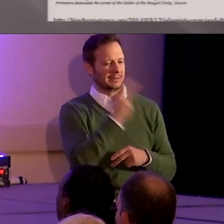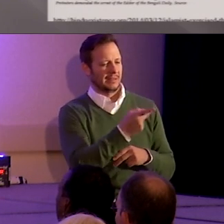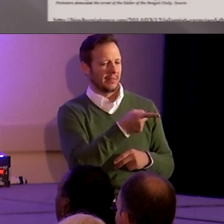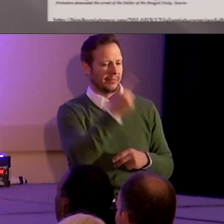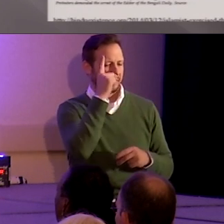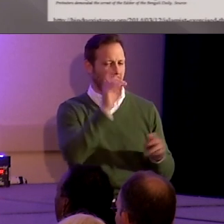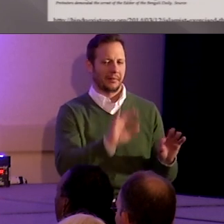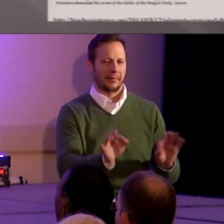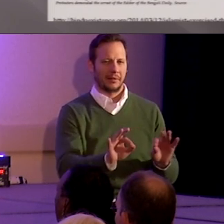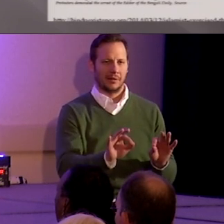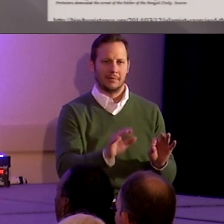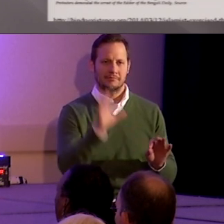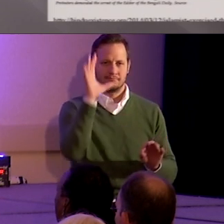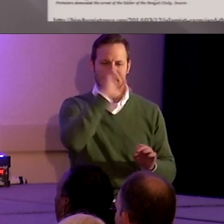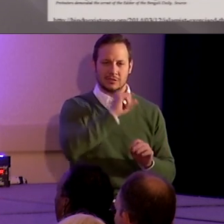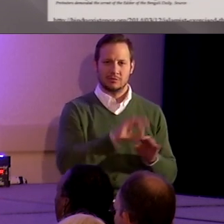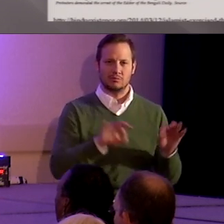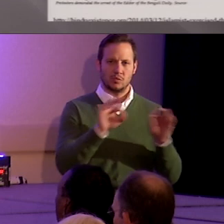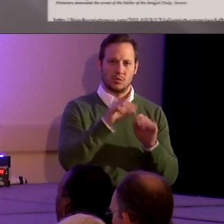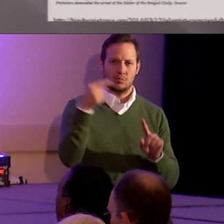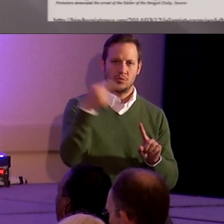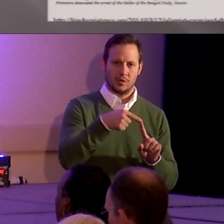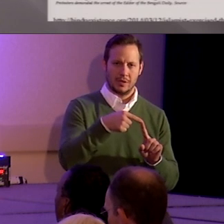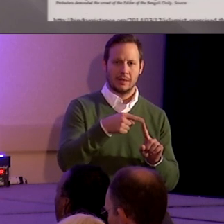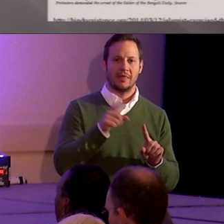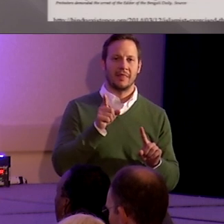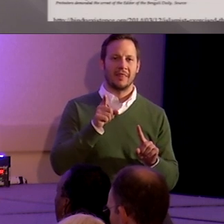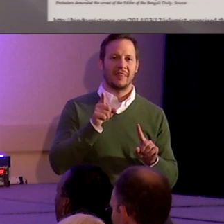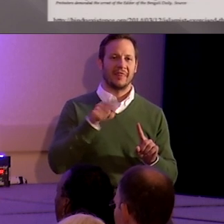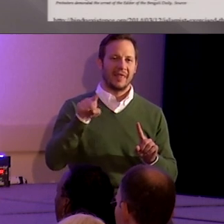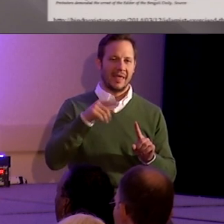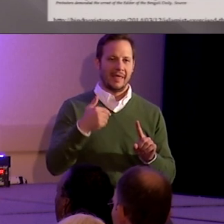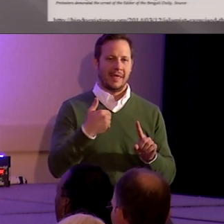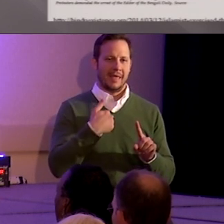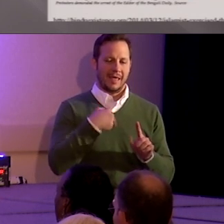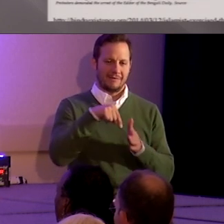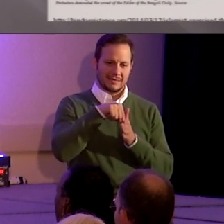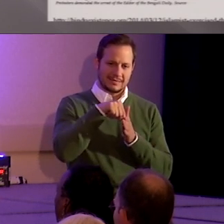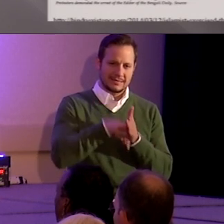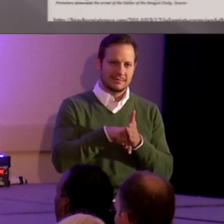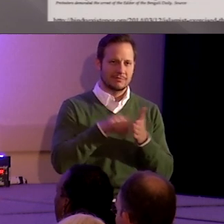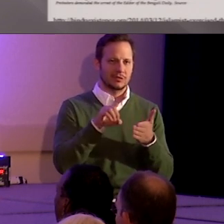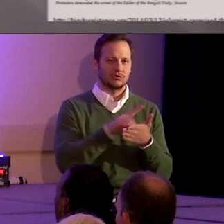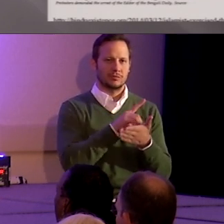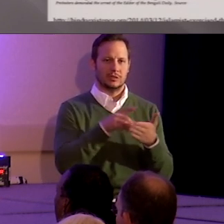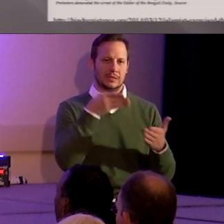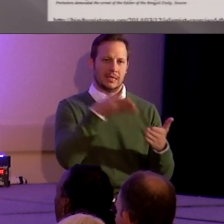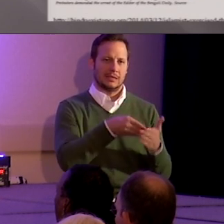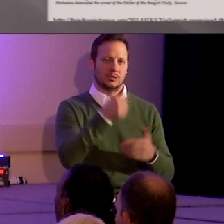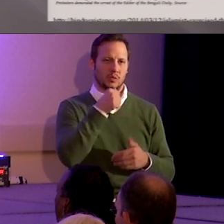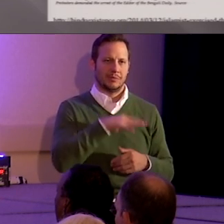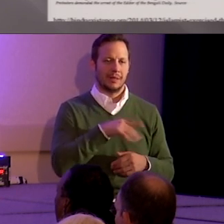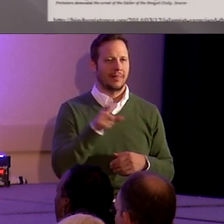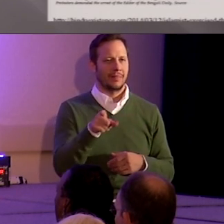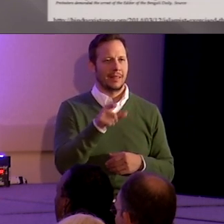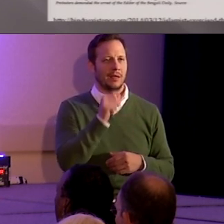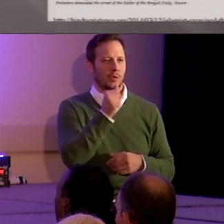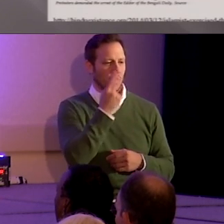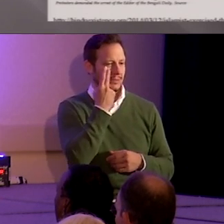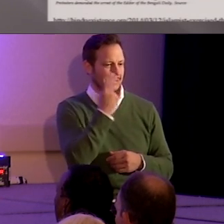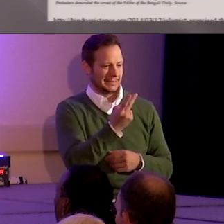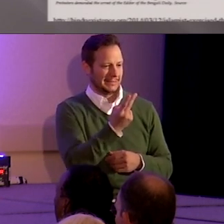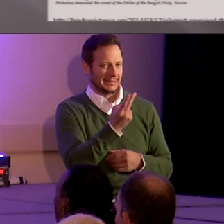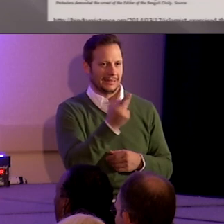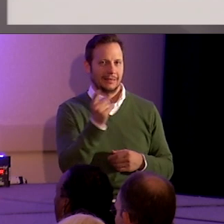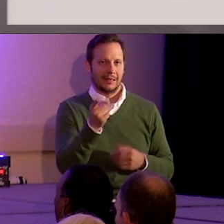nude protests, addressing deep-seated and deep-rooted discrimination against women, don't see the discrimination